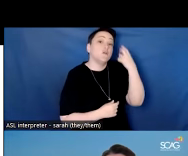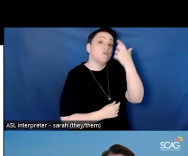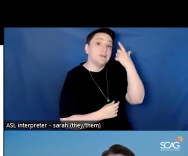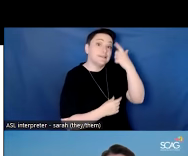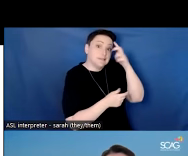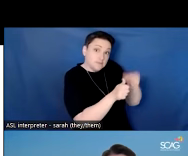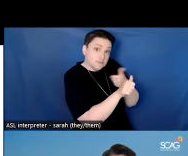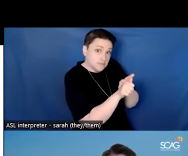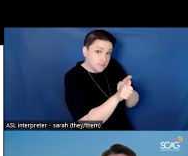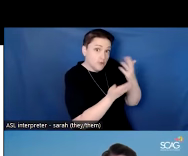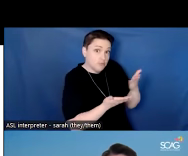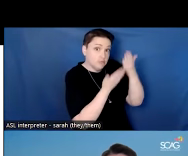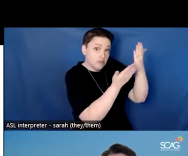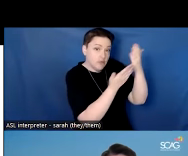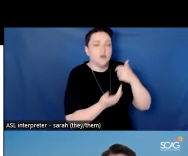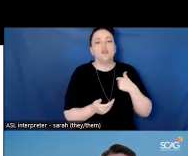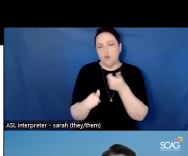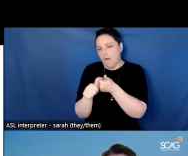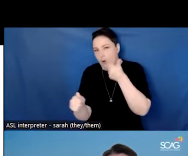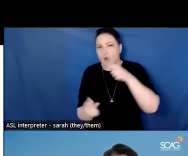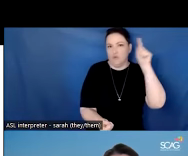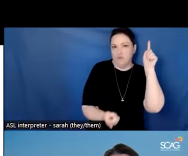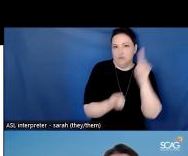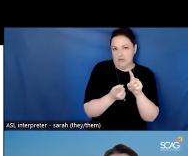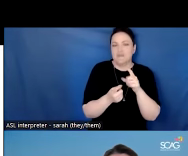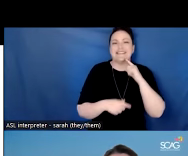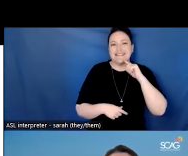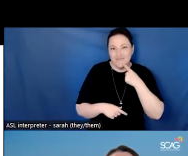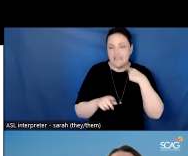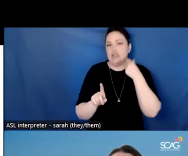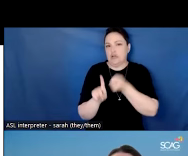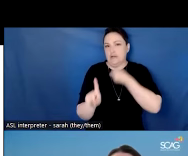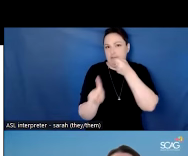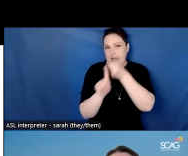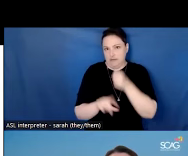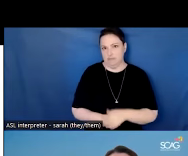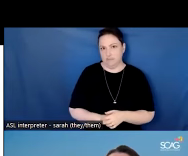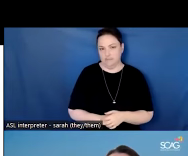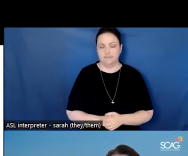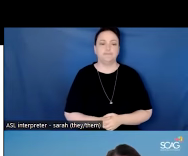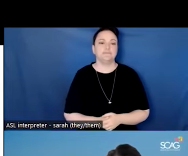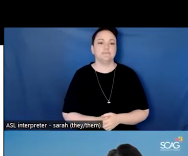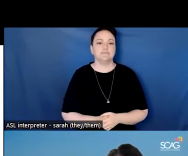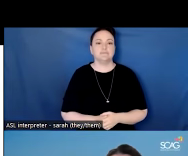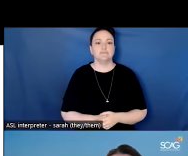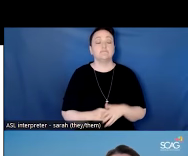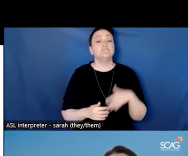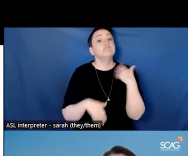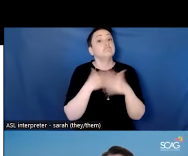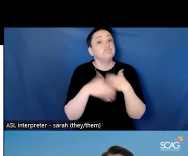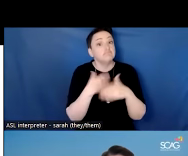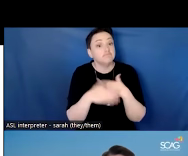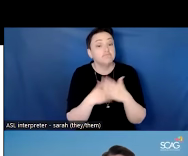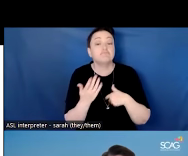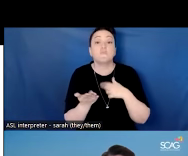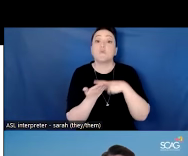to avoid or reduce significant adverse environmental impacts. At the end, a project can still move forward despite